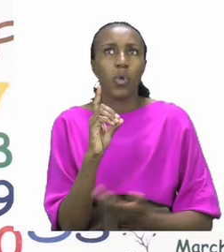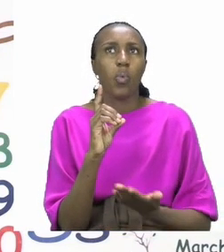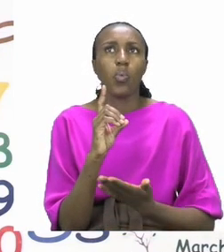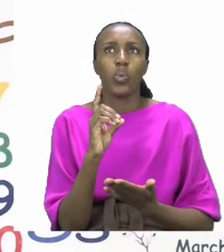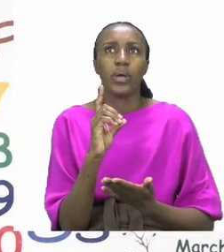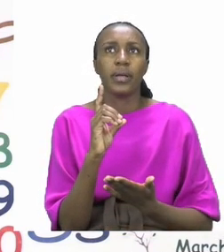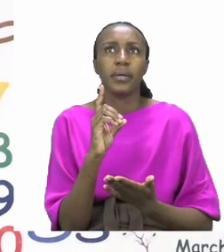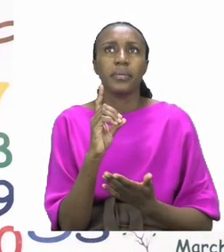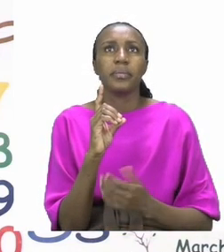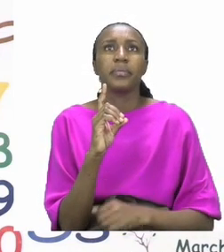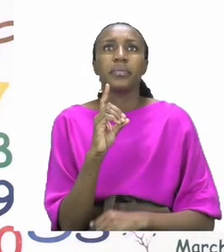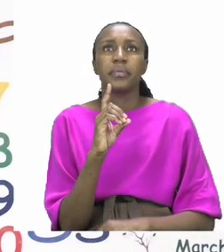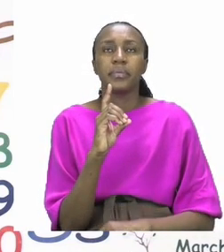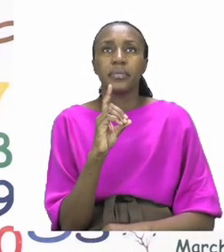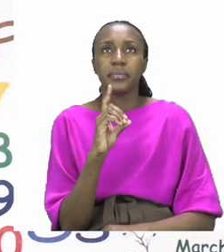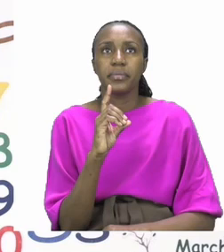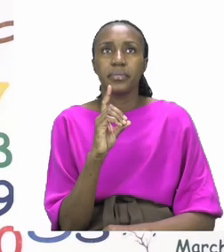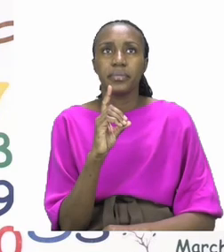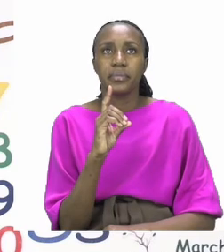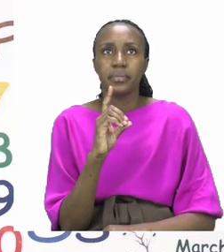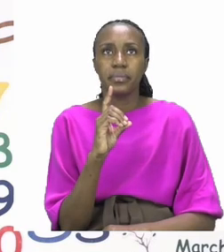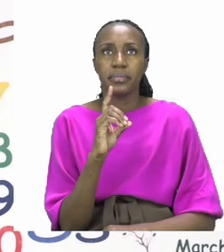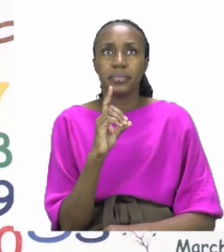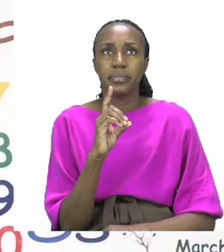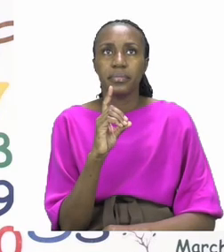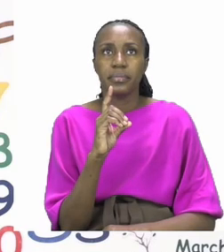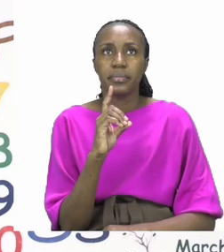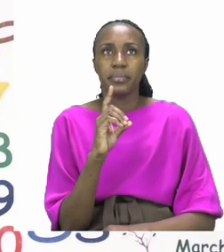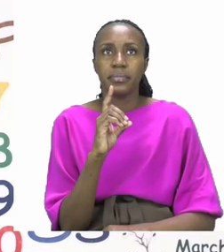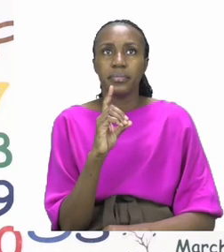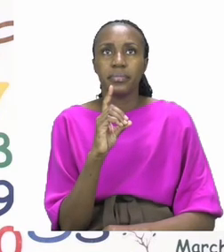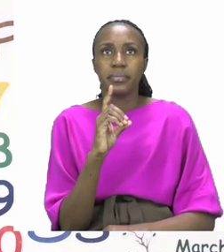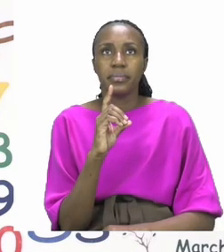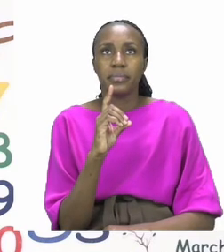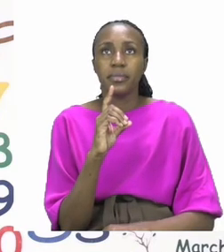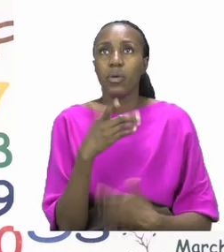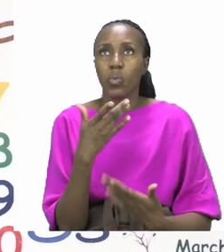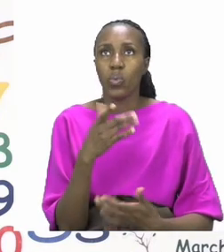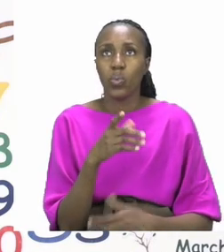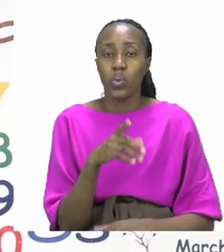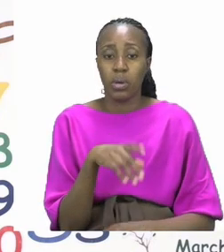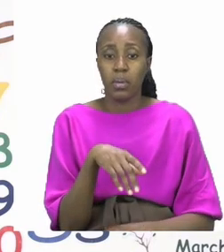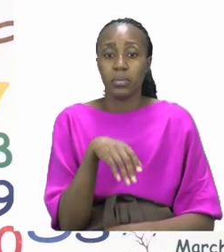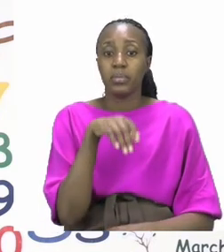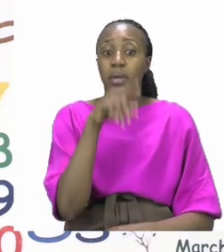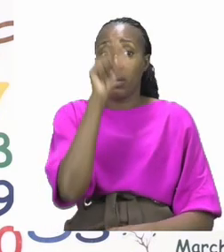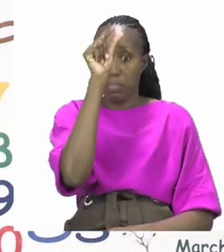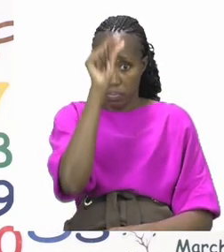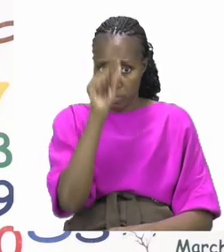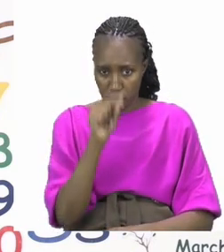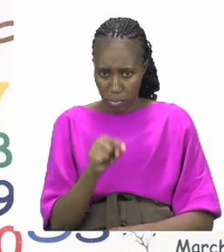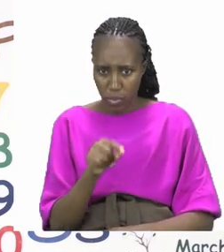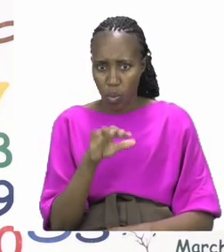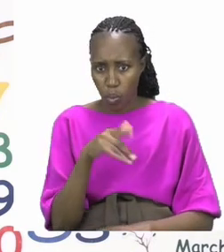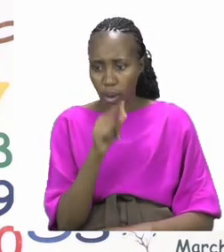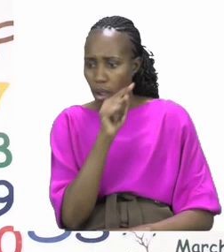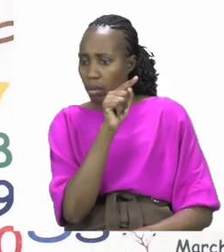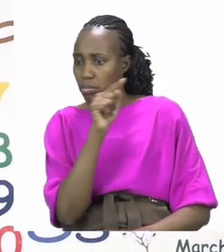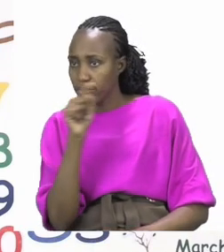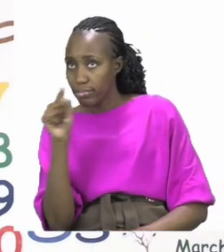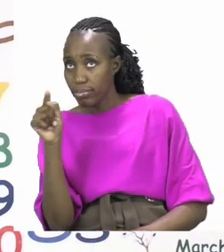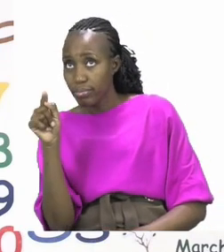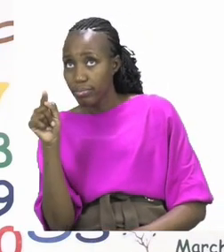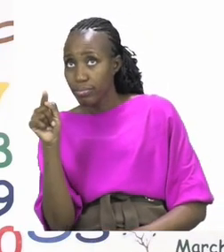dig, starting either looking for D across or down. Let's